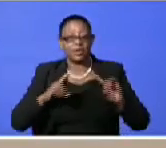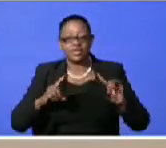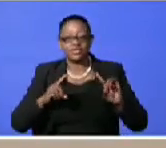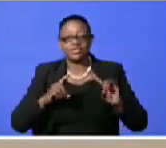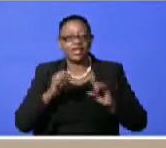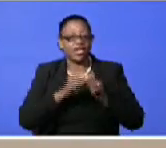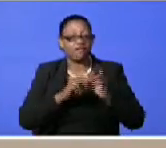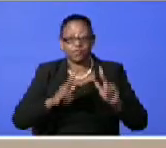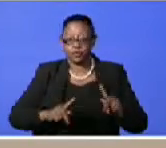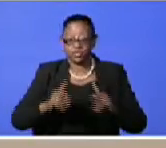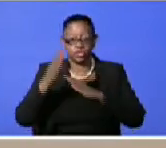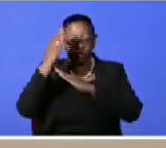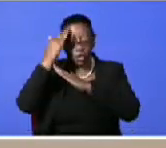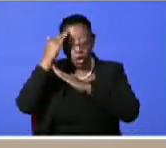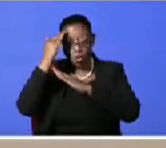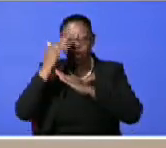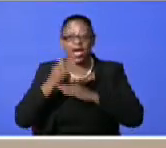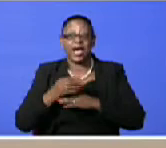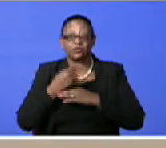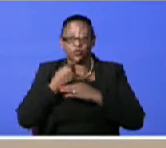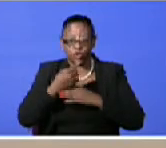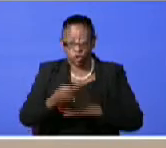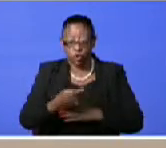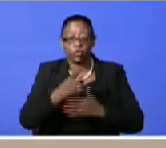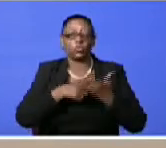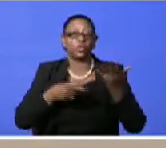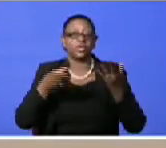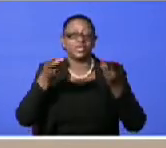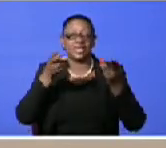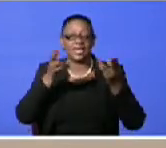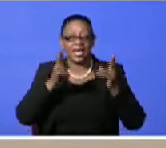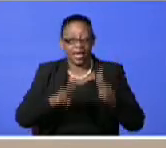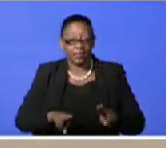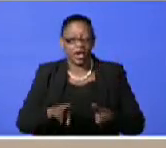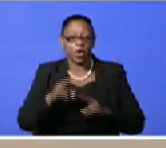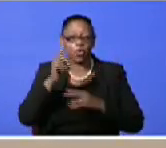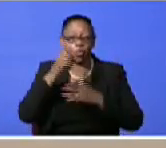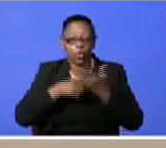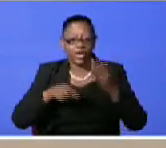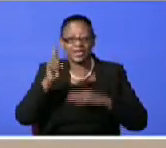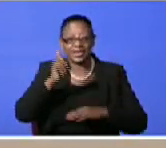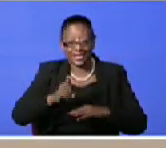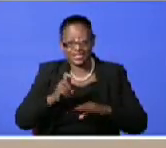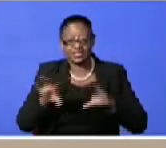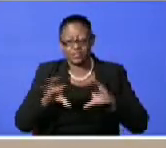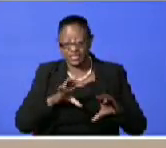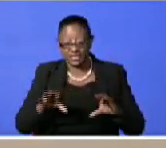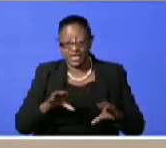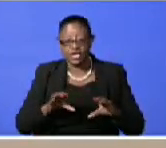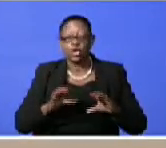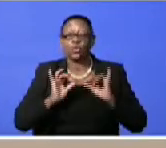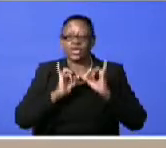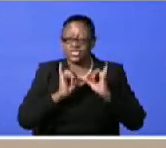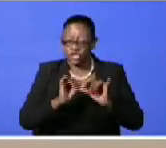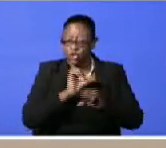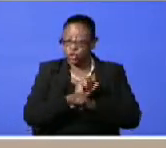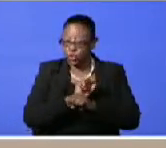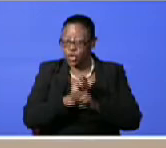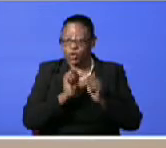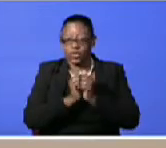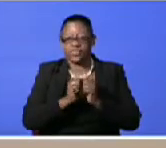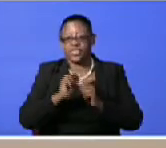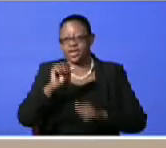been fully briefed, they're fully on board, they understand the parameters, and we will continue to work with the gaming board to ensure